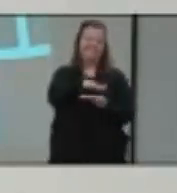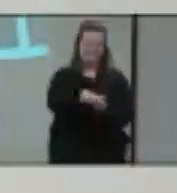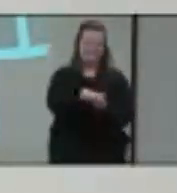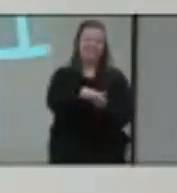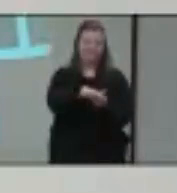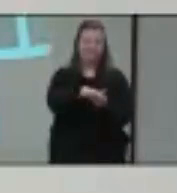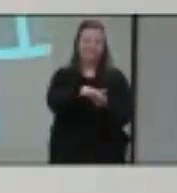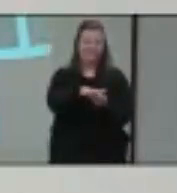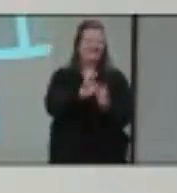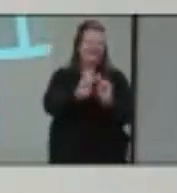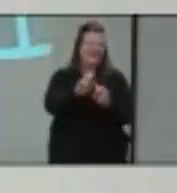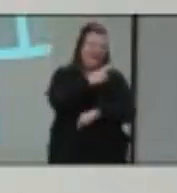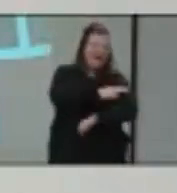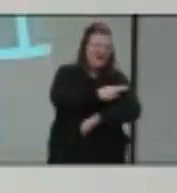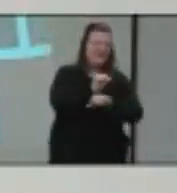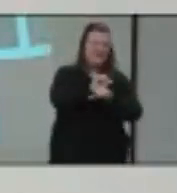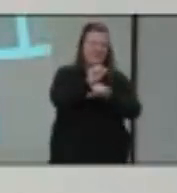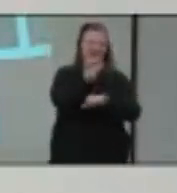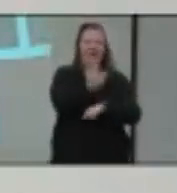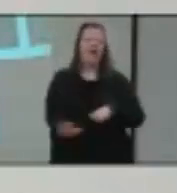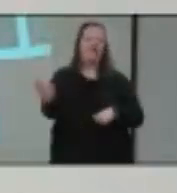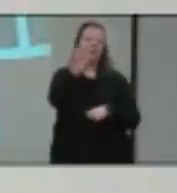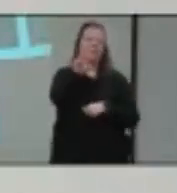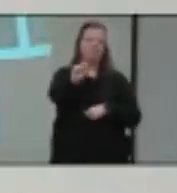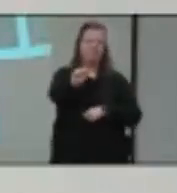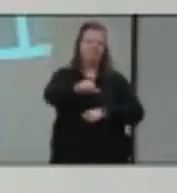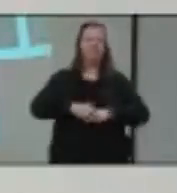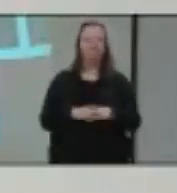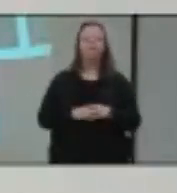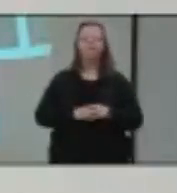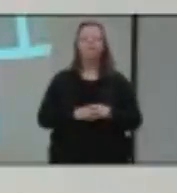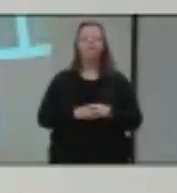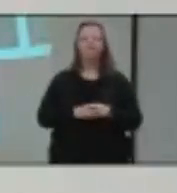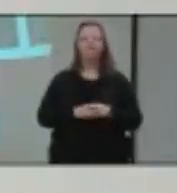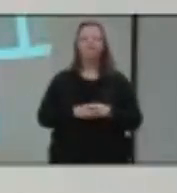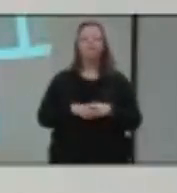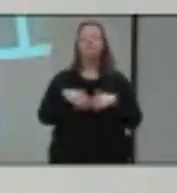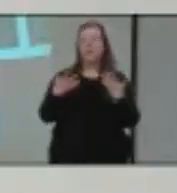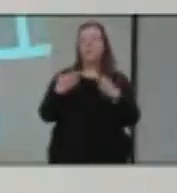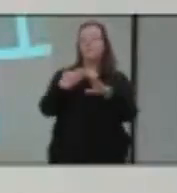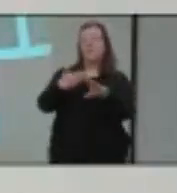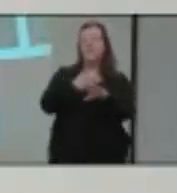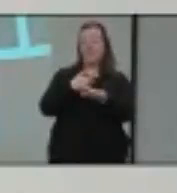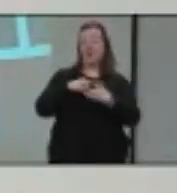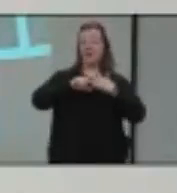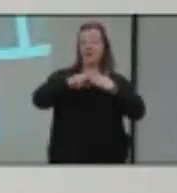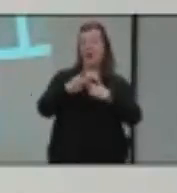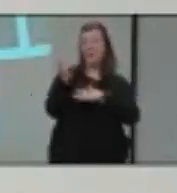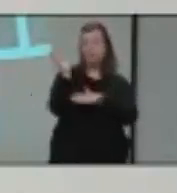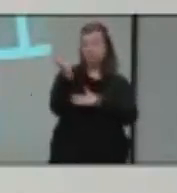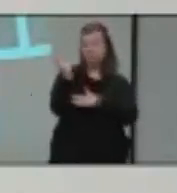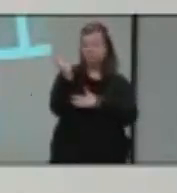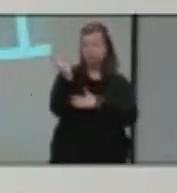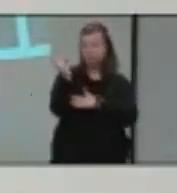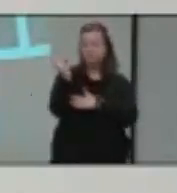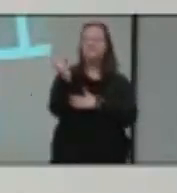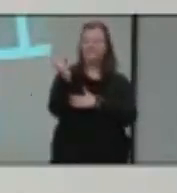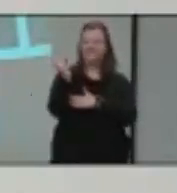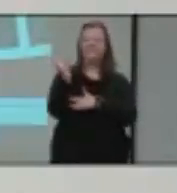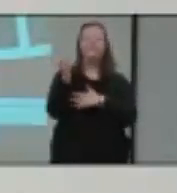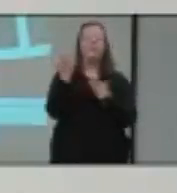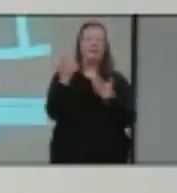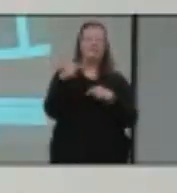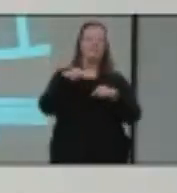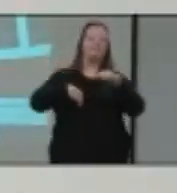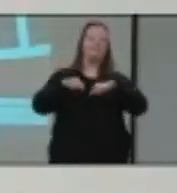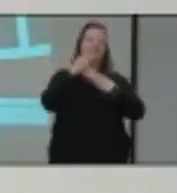nurse in different hospitals across the country. So before we get into this presentation, which I made this